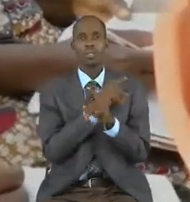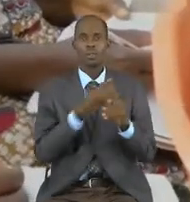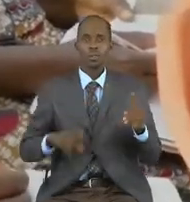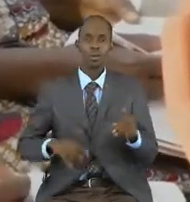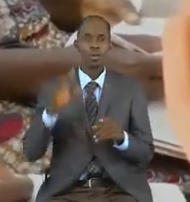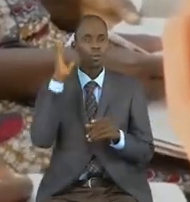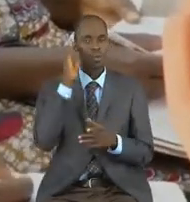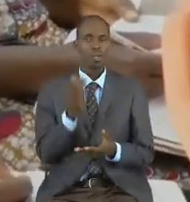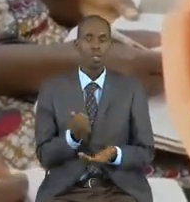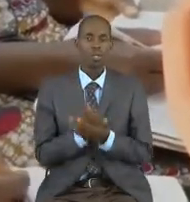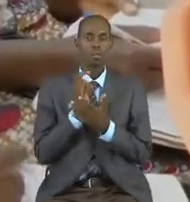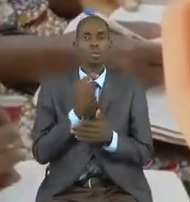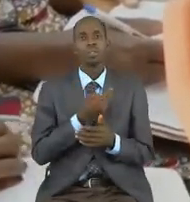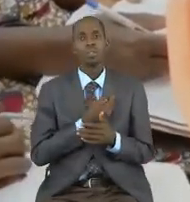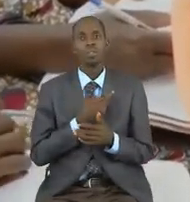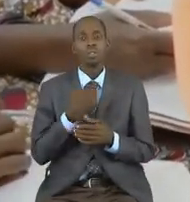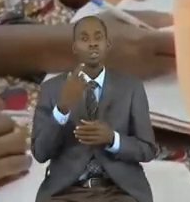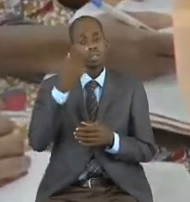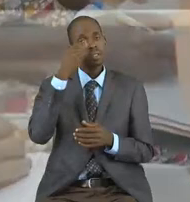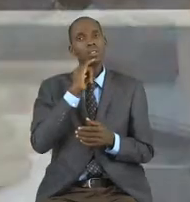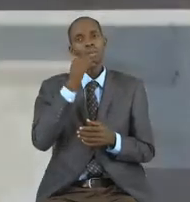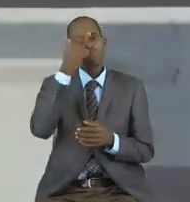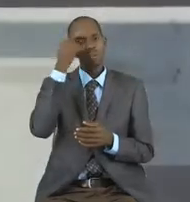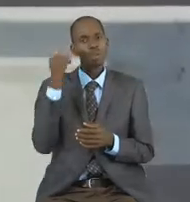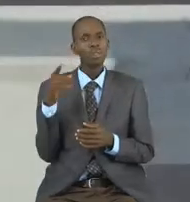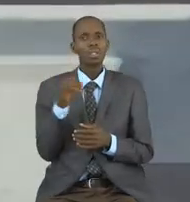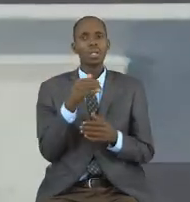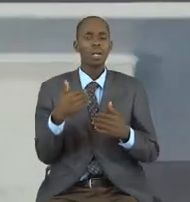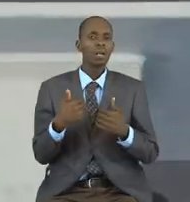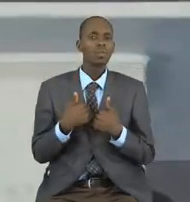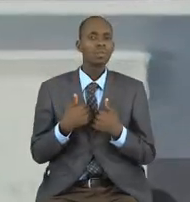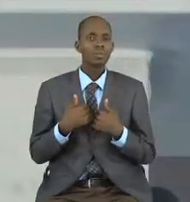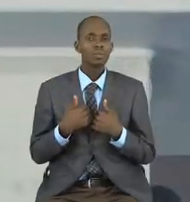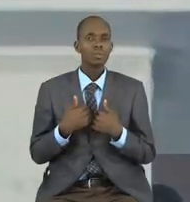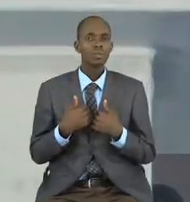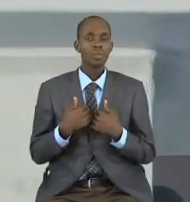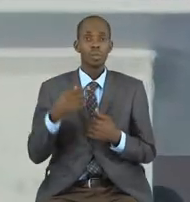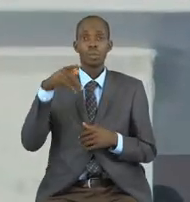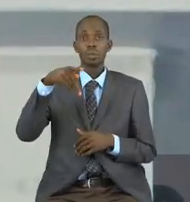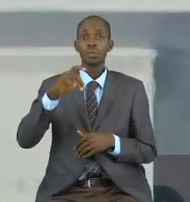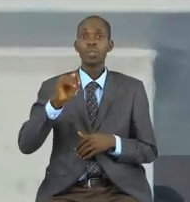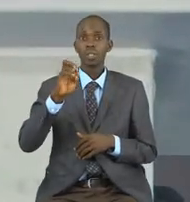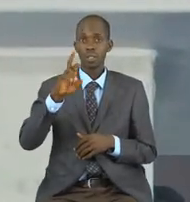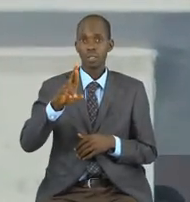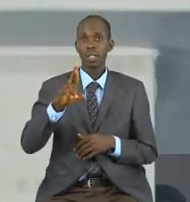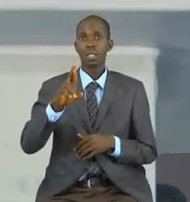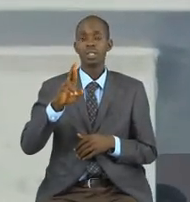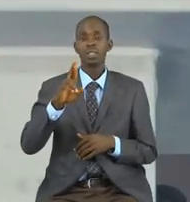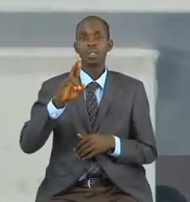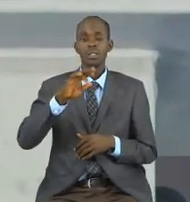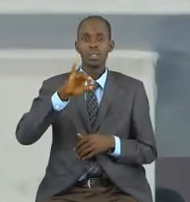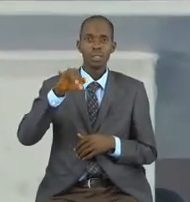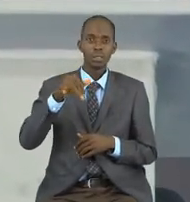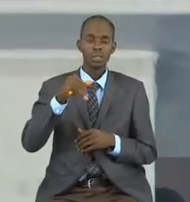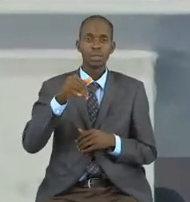say it's because they were highly educated. No, sir. Peter, James, John were